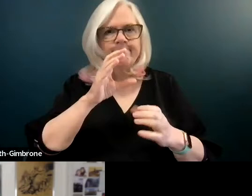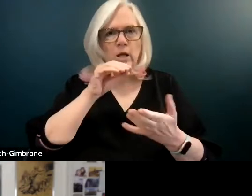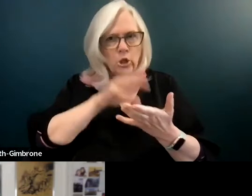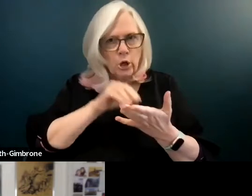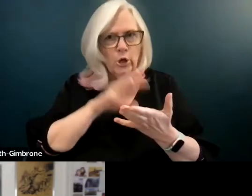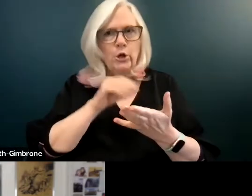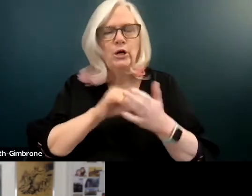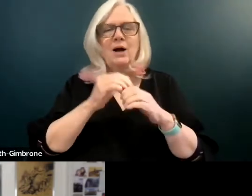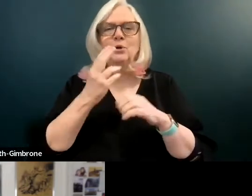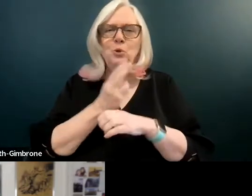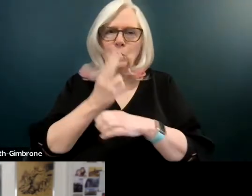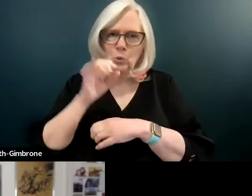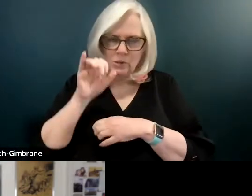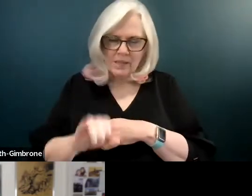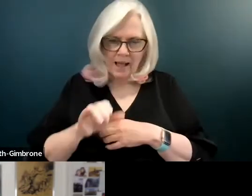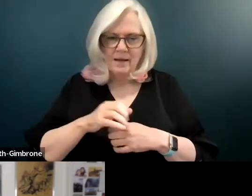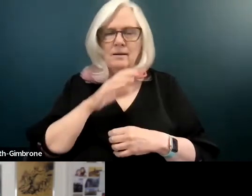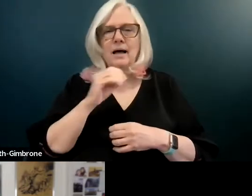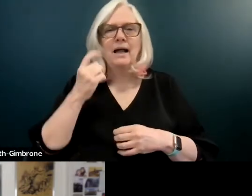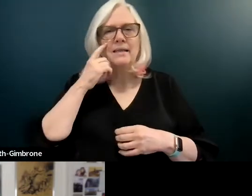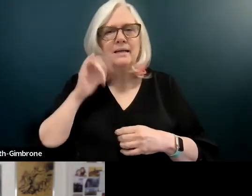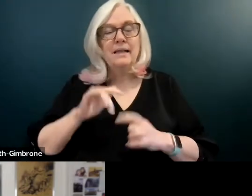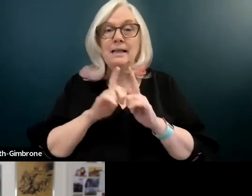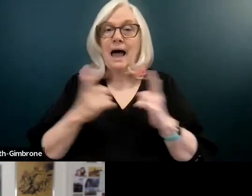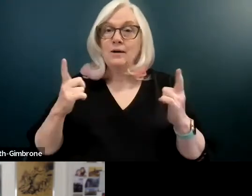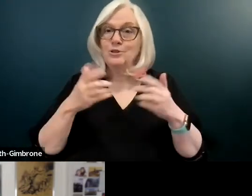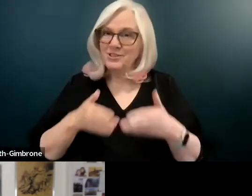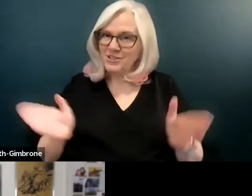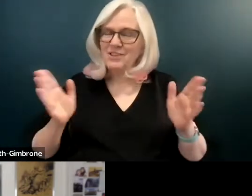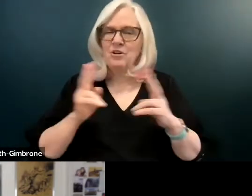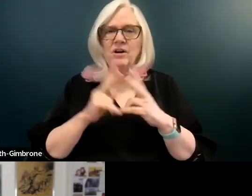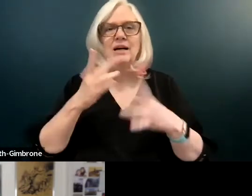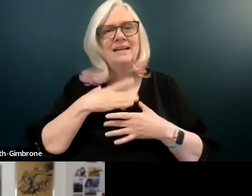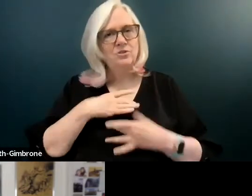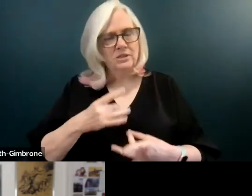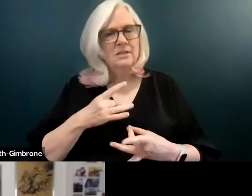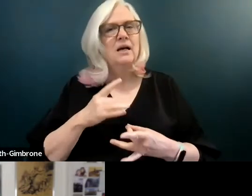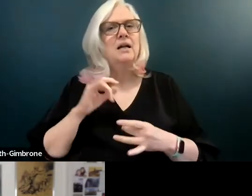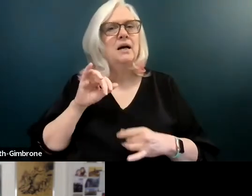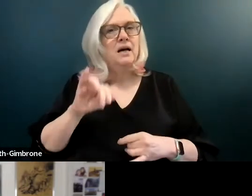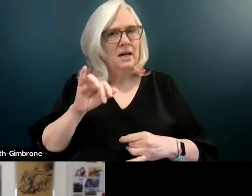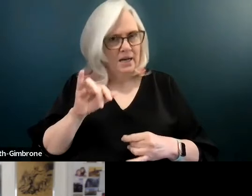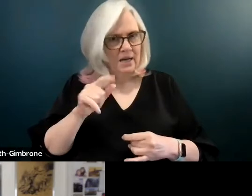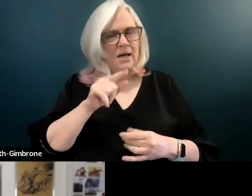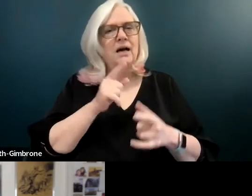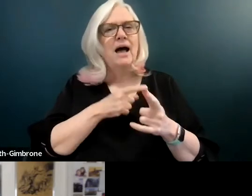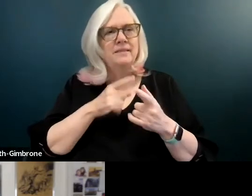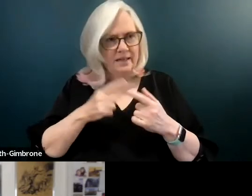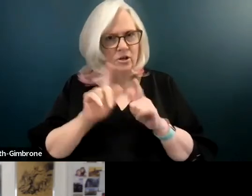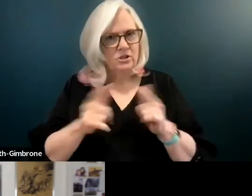it. I think languages in general are so interesting, and I love that there's a language out there for deaf